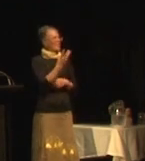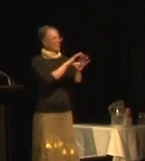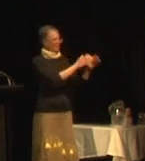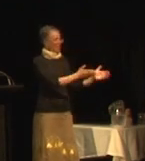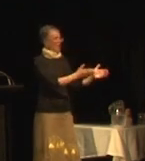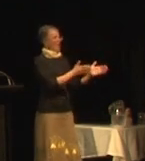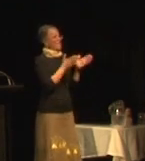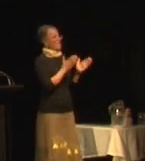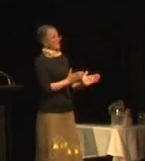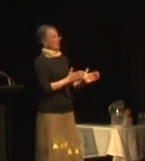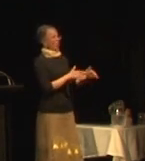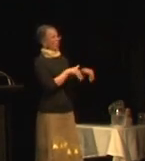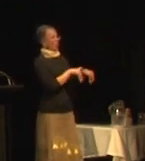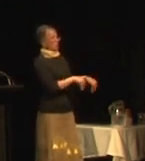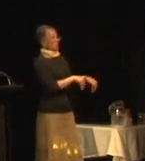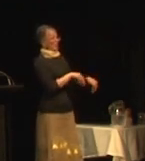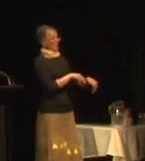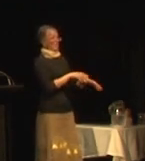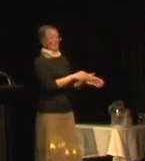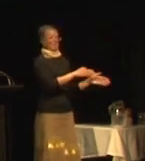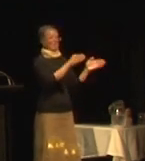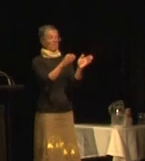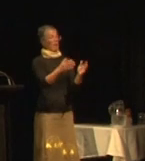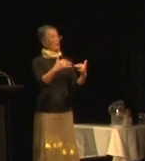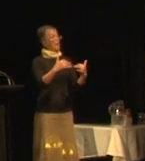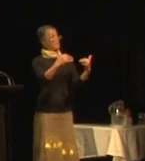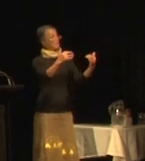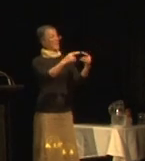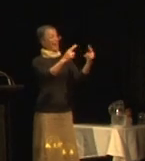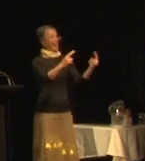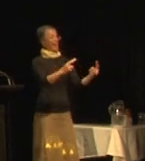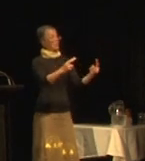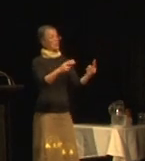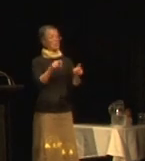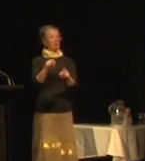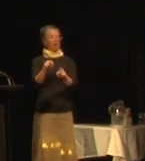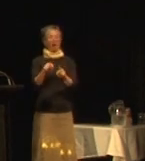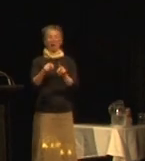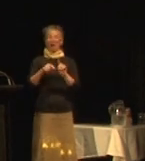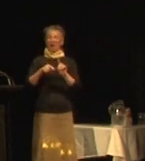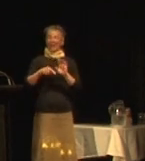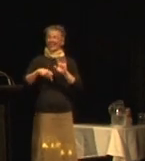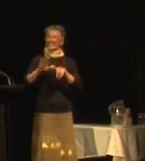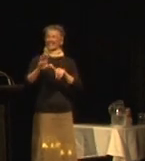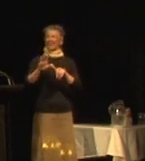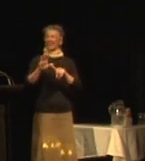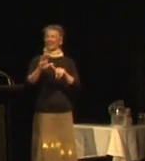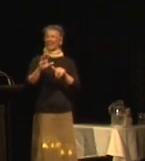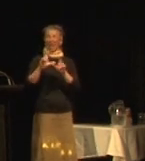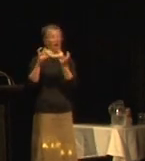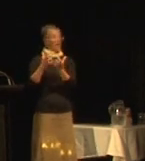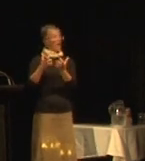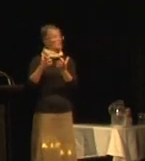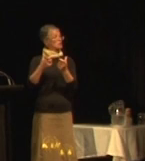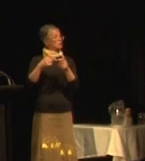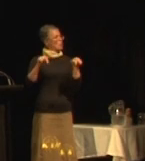physical museum, public house, civic classroom, and headquarters.